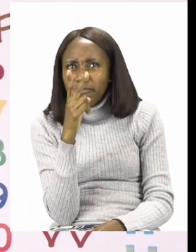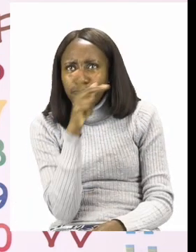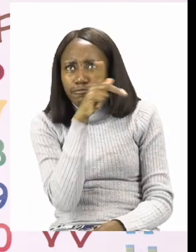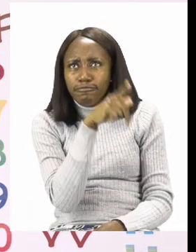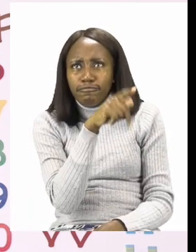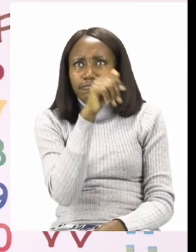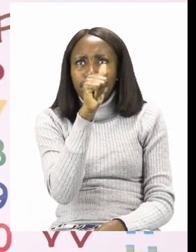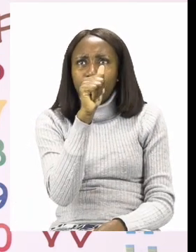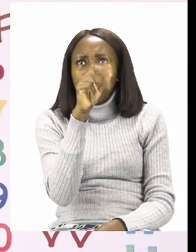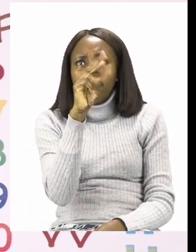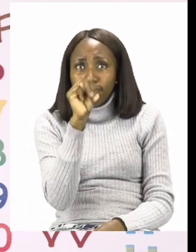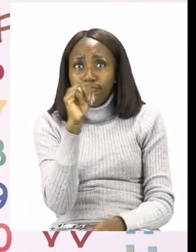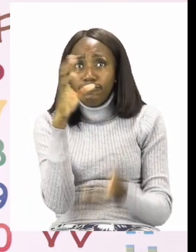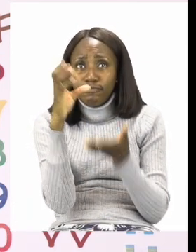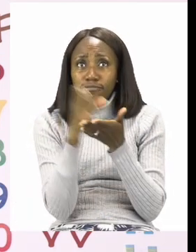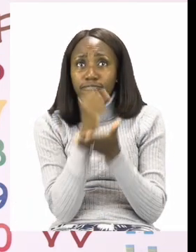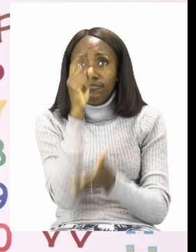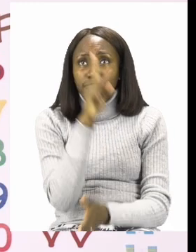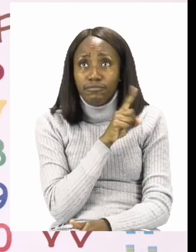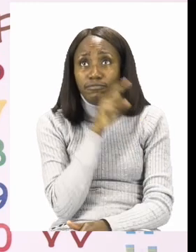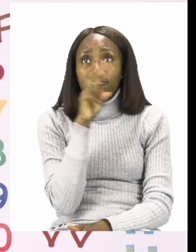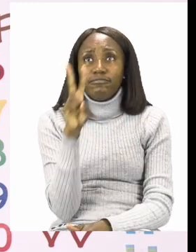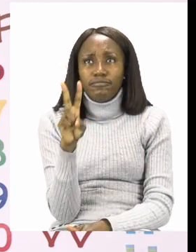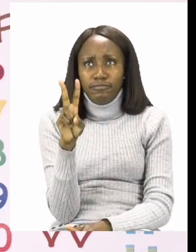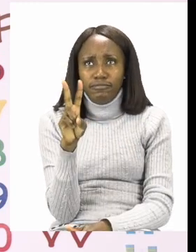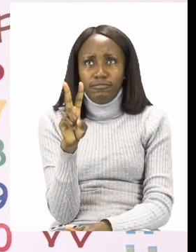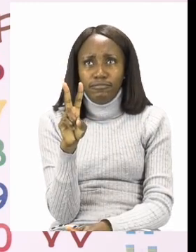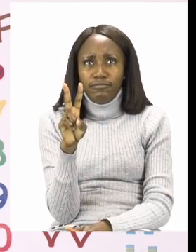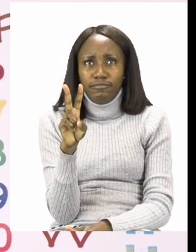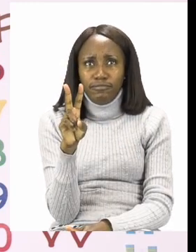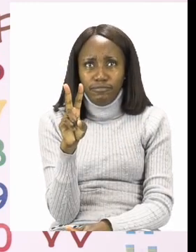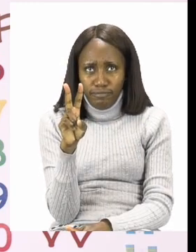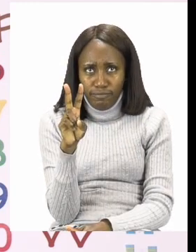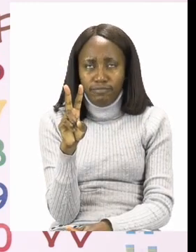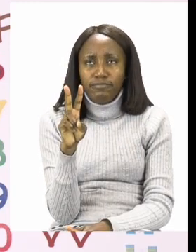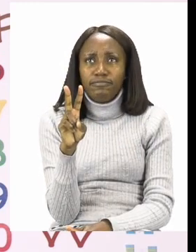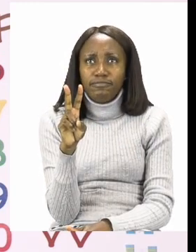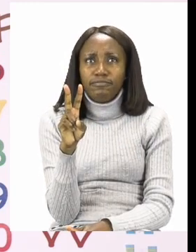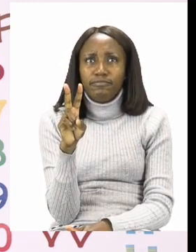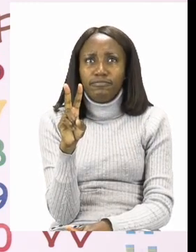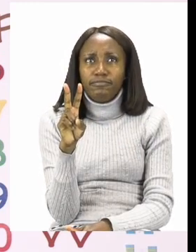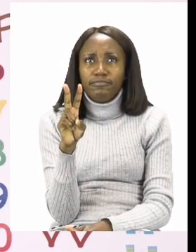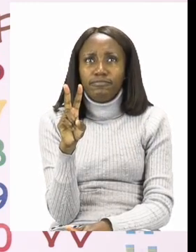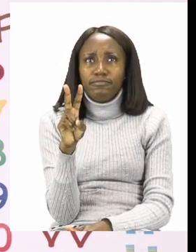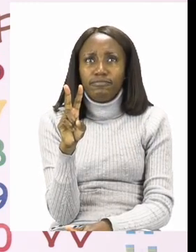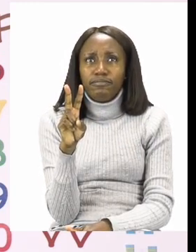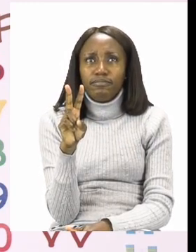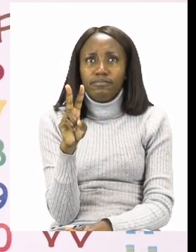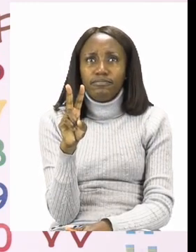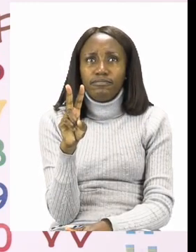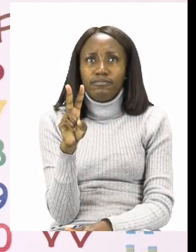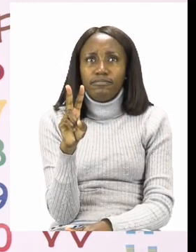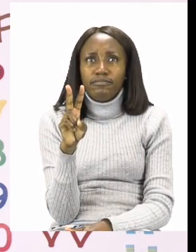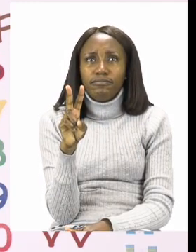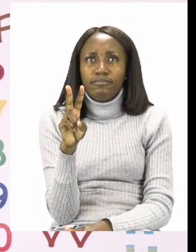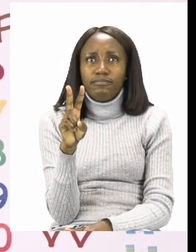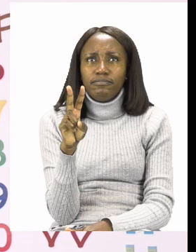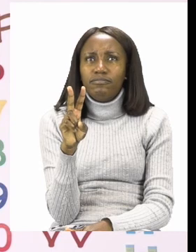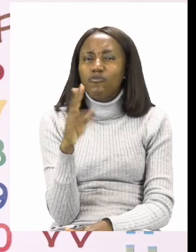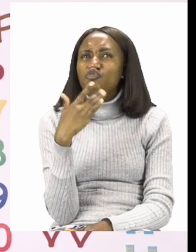medals did Pam win. Pam won 12 medals. Is